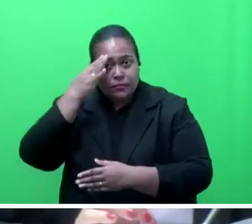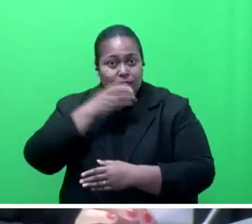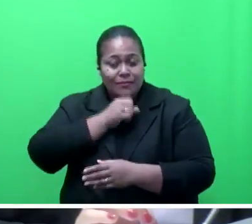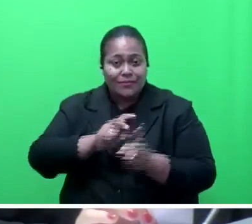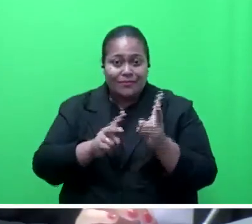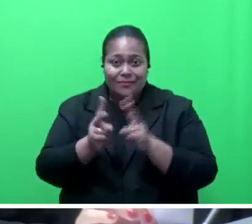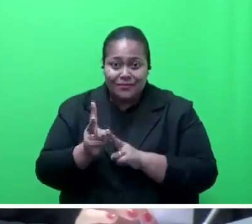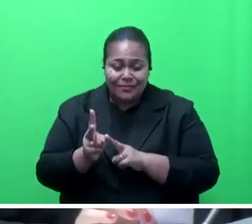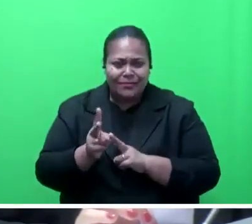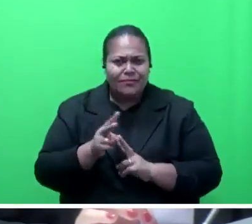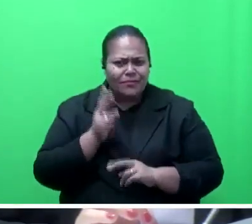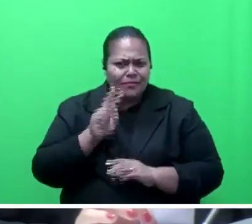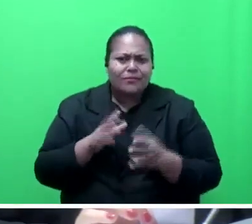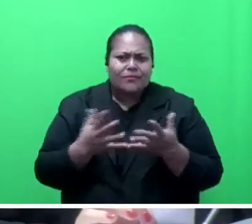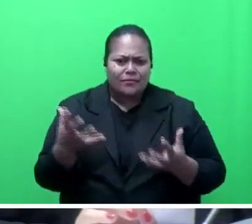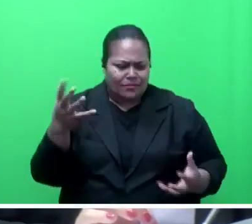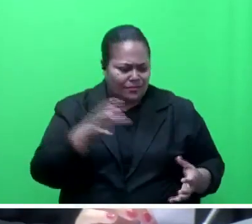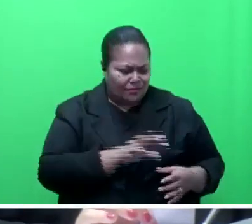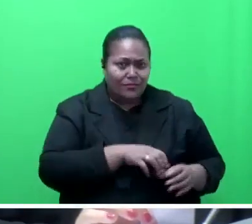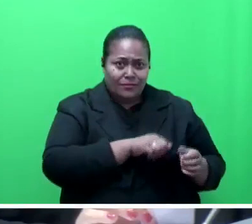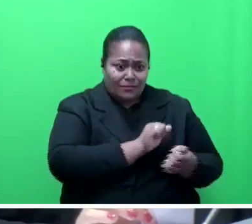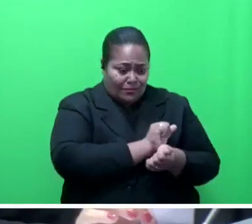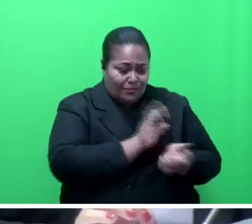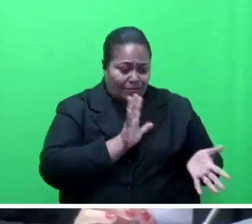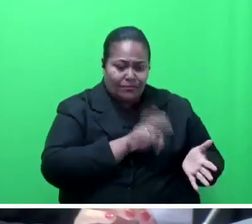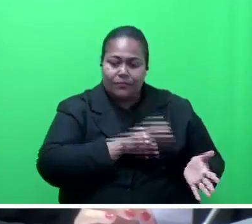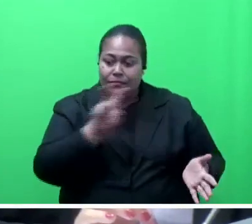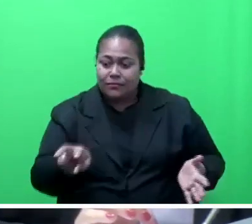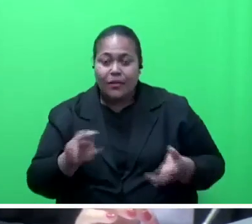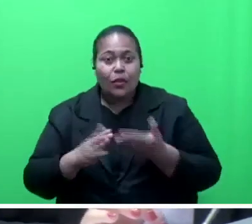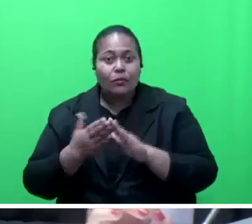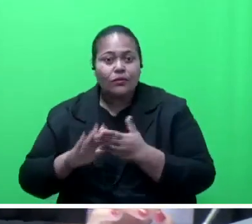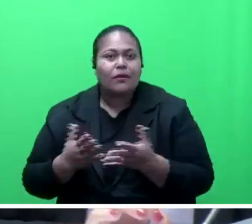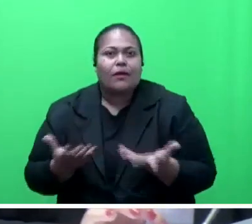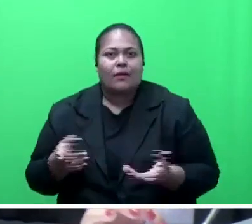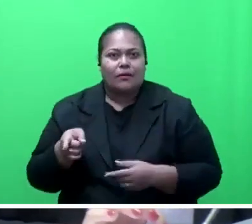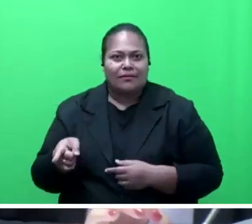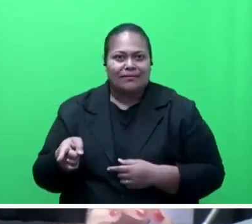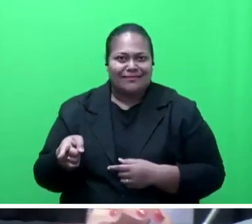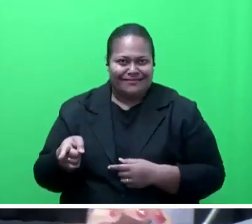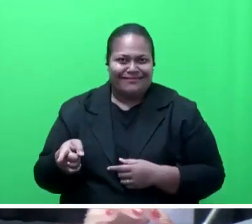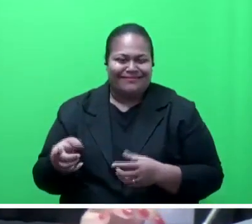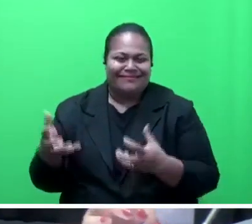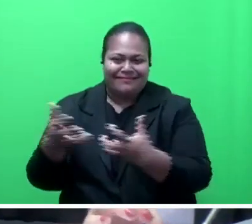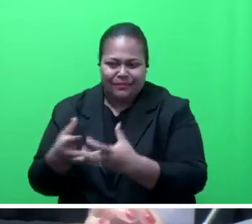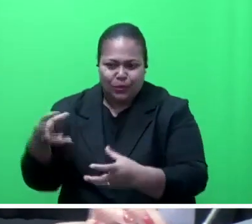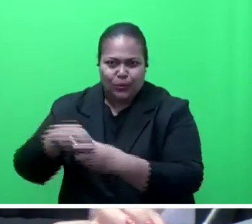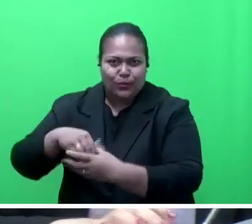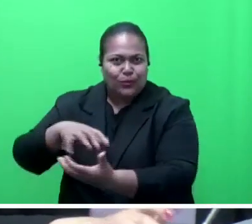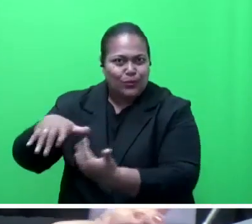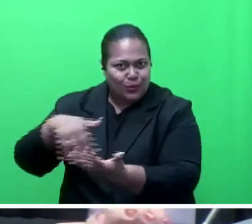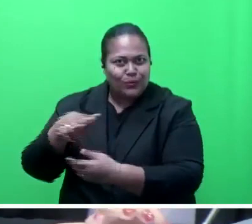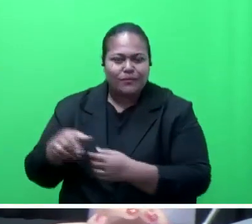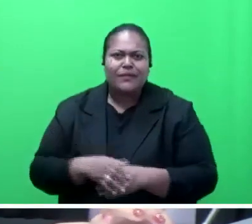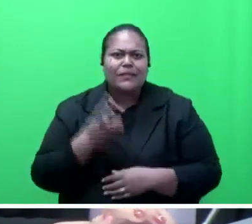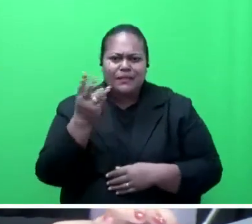etc., to see how people can fit in when they want to come back to the community. We have prisoners, for example, who choose to go out and do cane cutting,